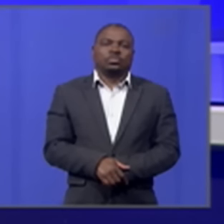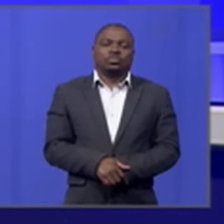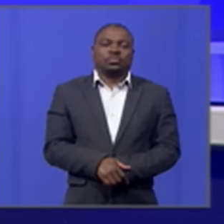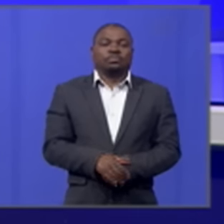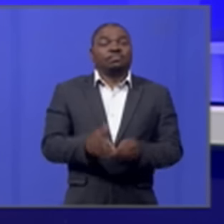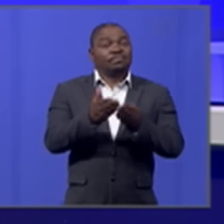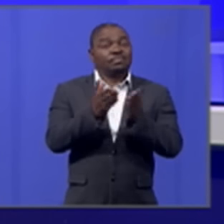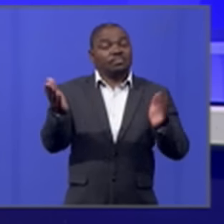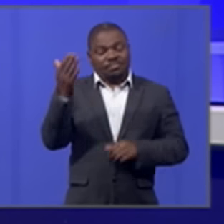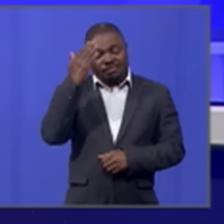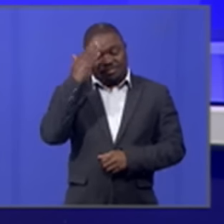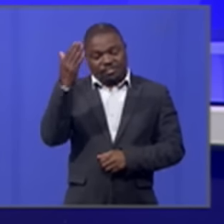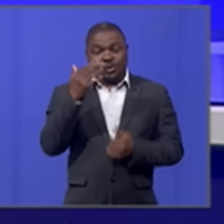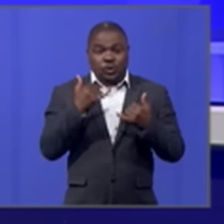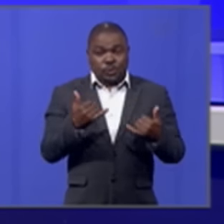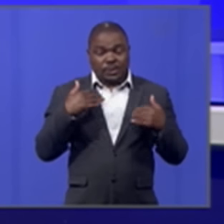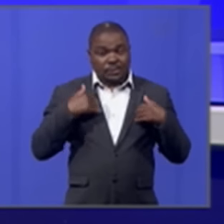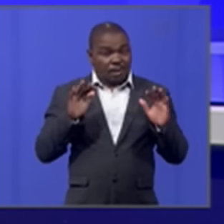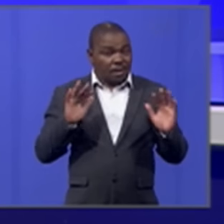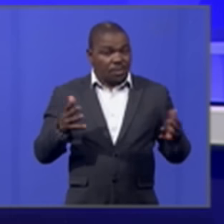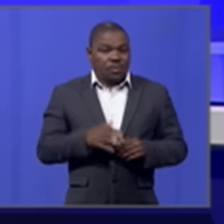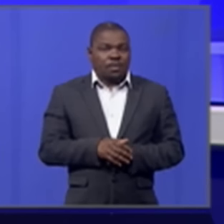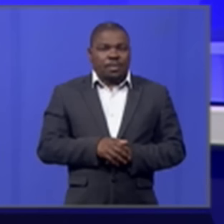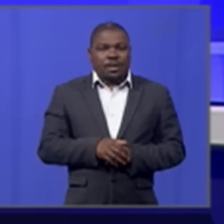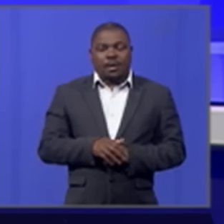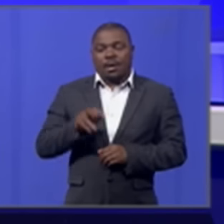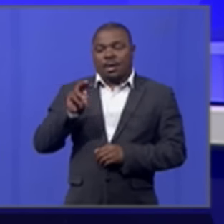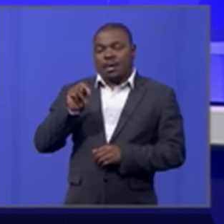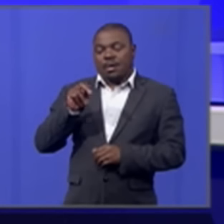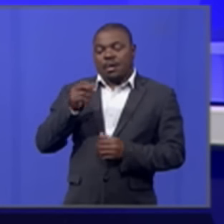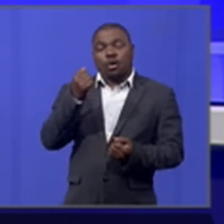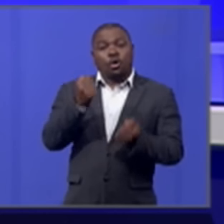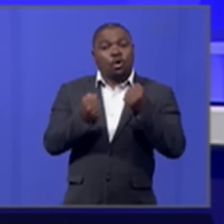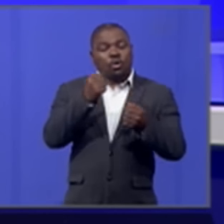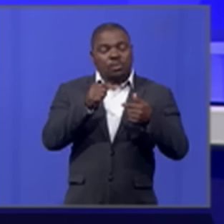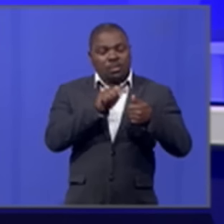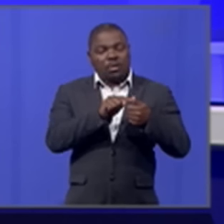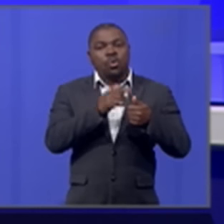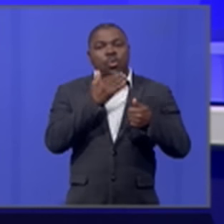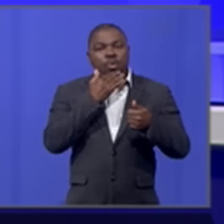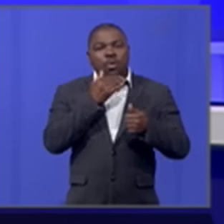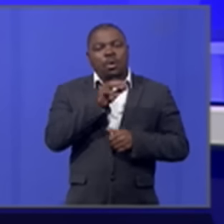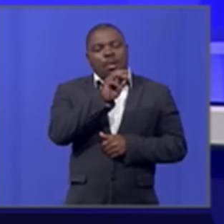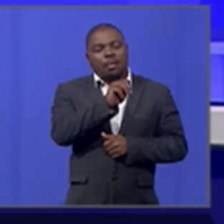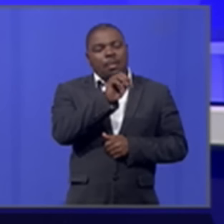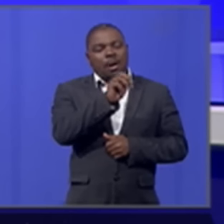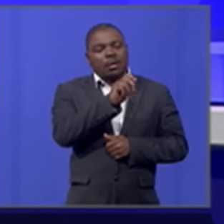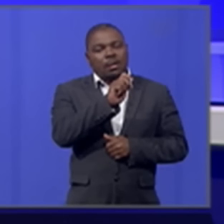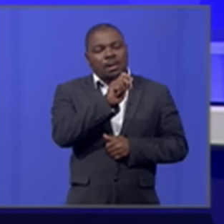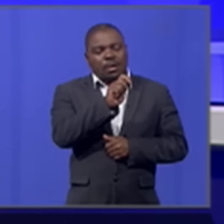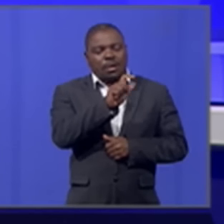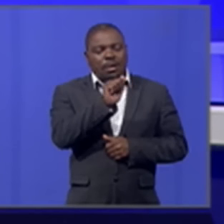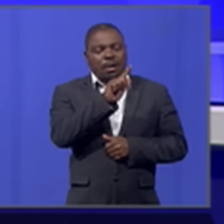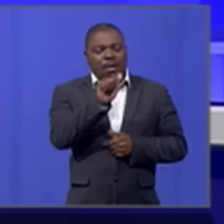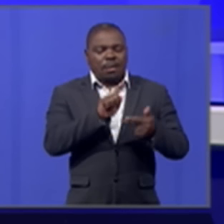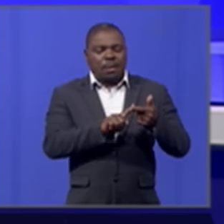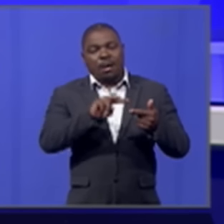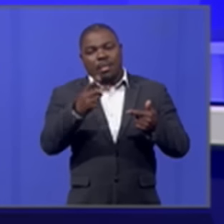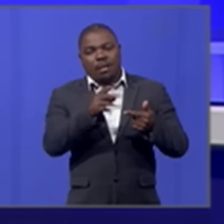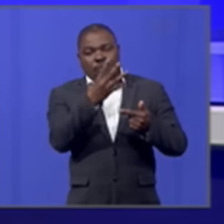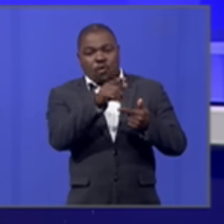Mogaetso madiume tsa segonjono re simolola ka gore paki ya puso ya tsheko ya maiteko a polao kgatlhanong le Vusimus Cat Matlala le